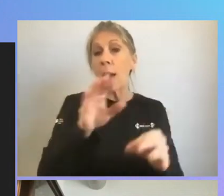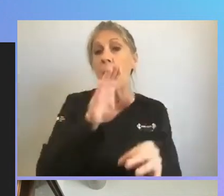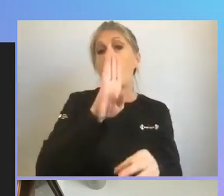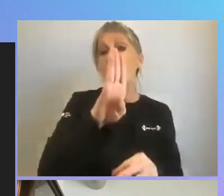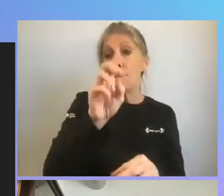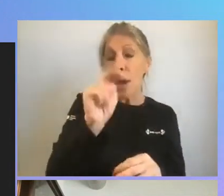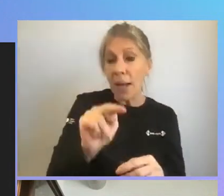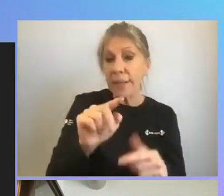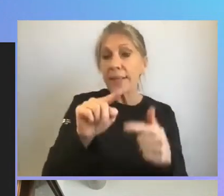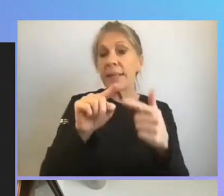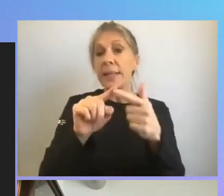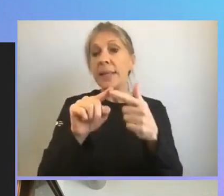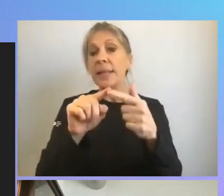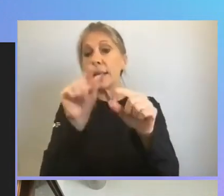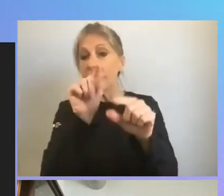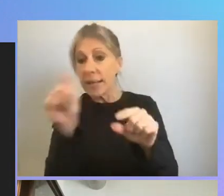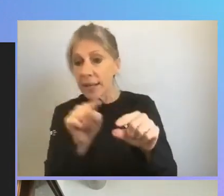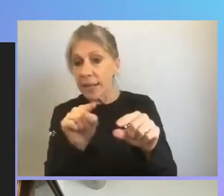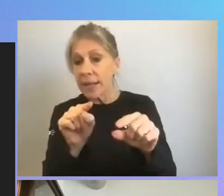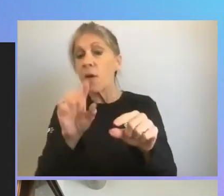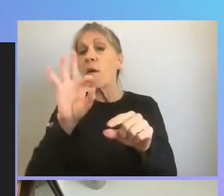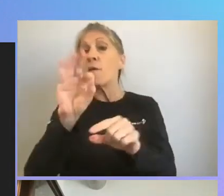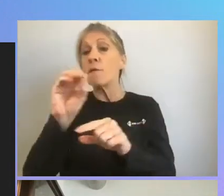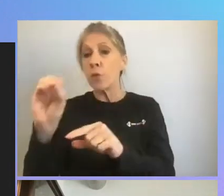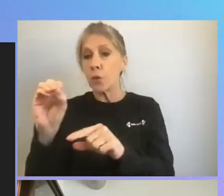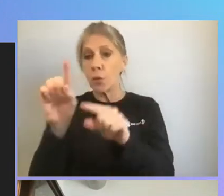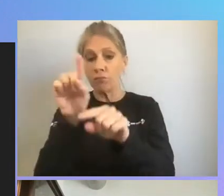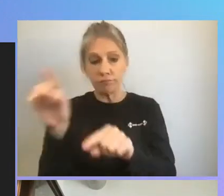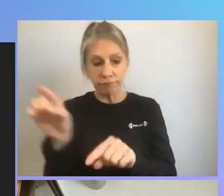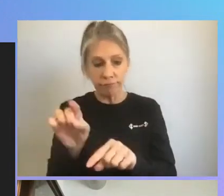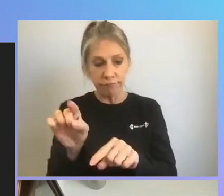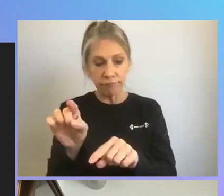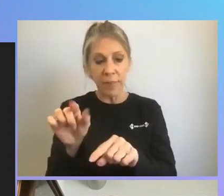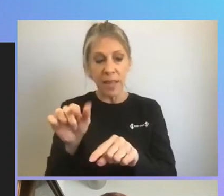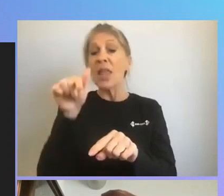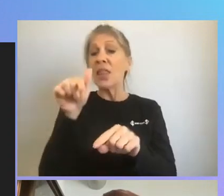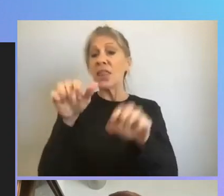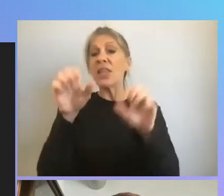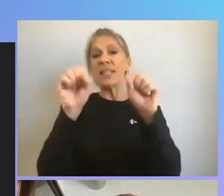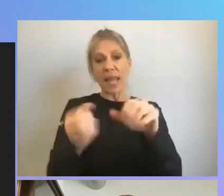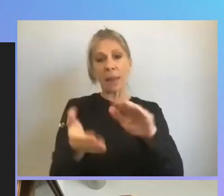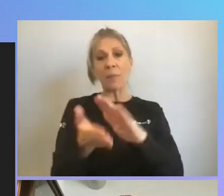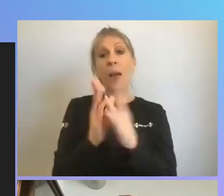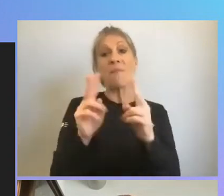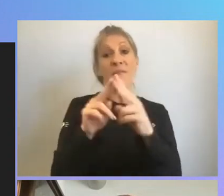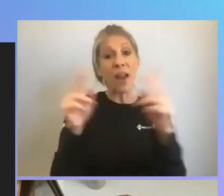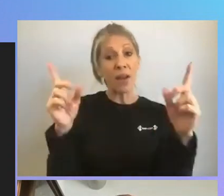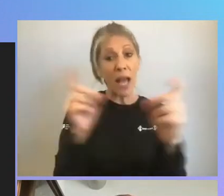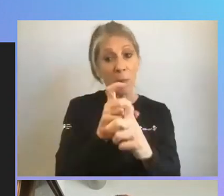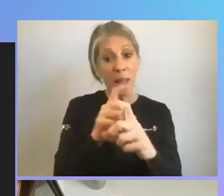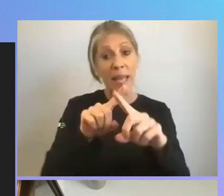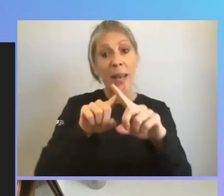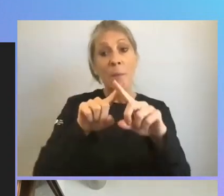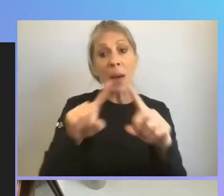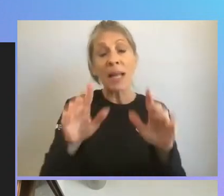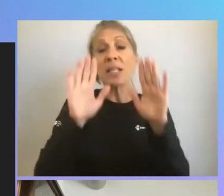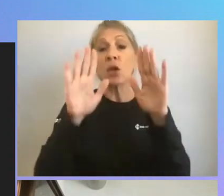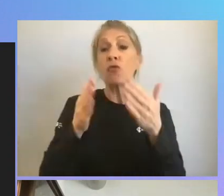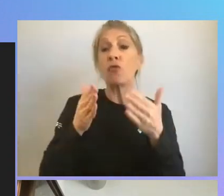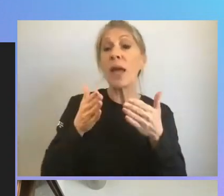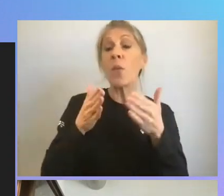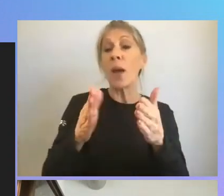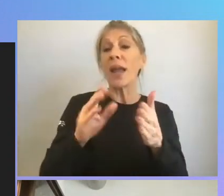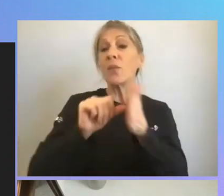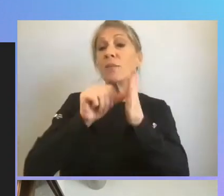tag with a text foo and then button close tag. So this can get really complicated, but it actually is a great way to enforce